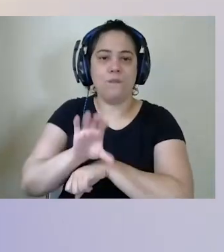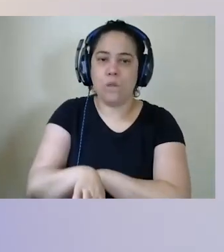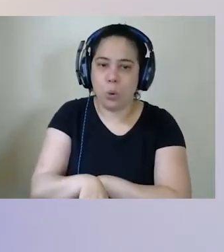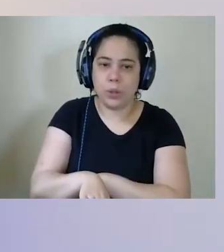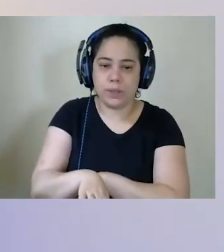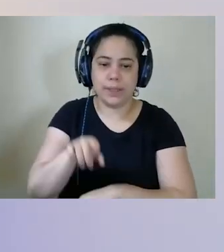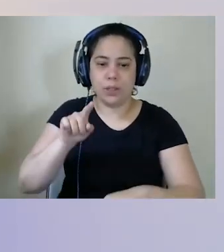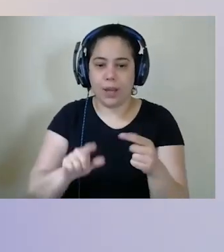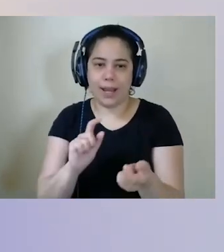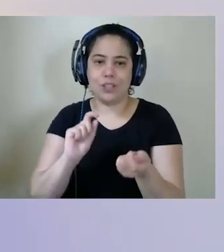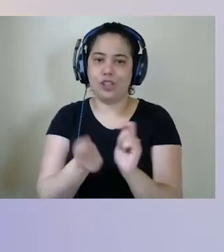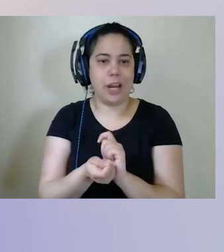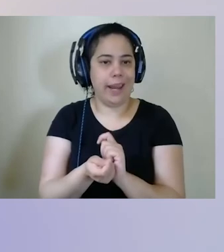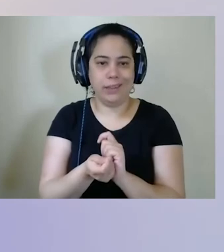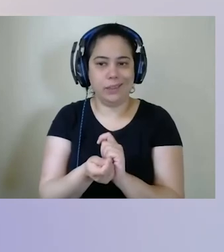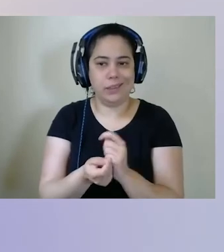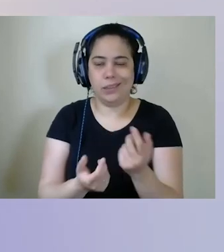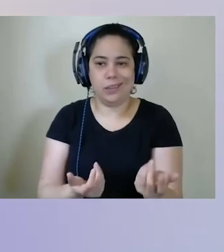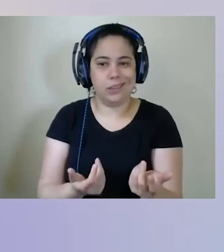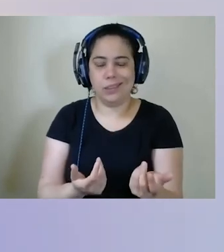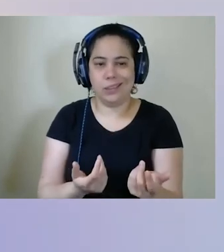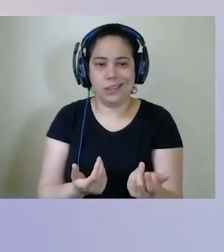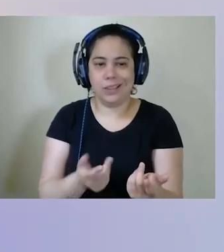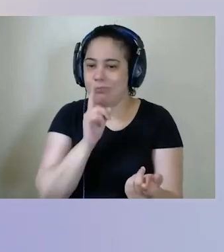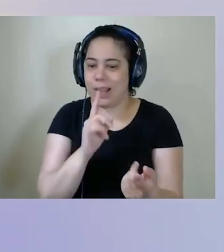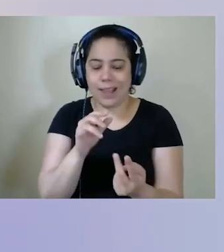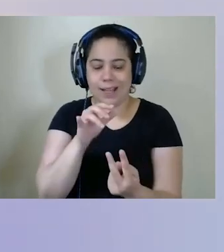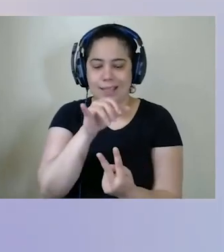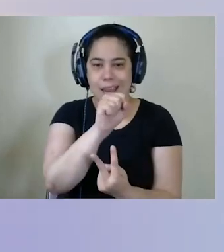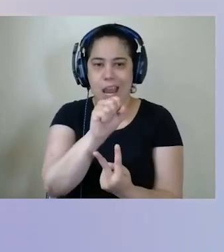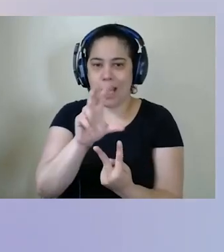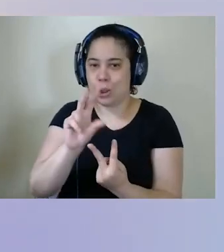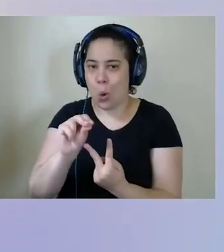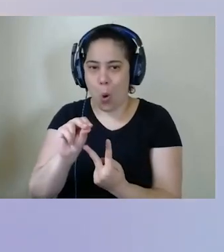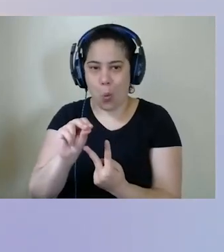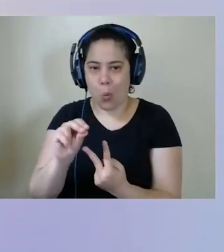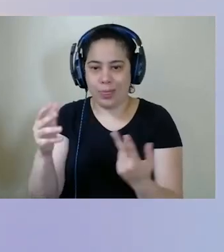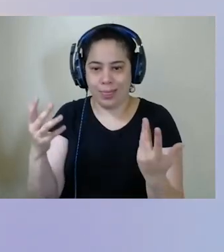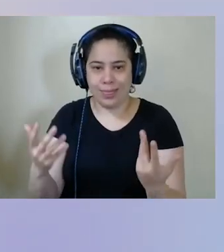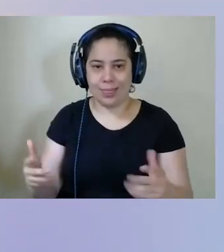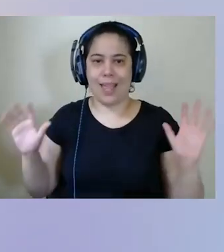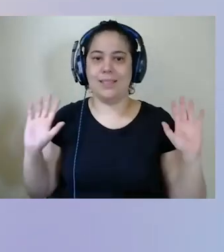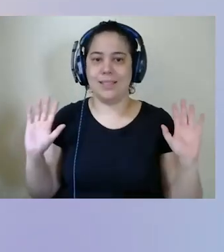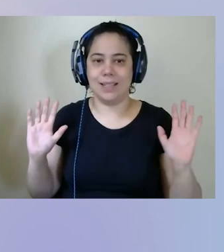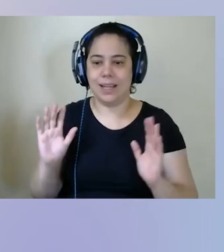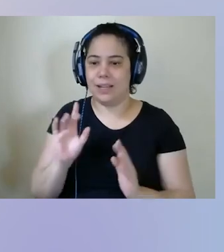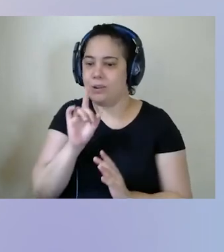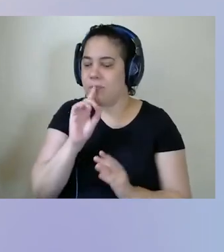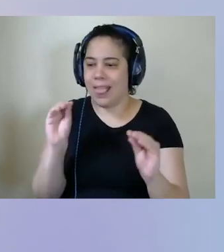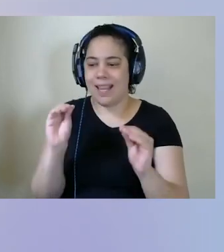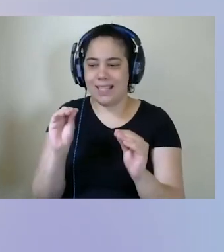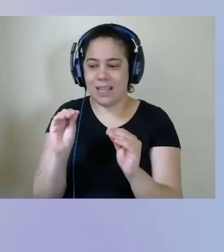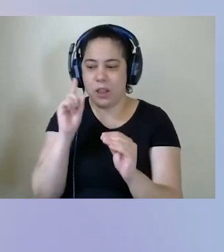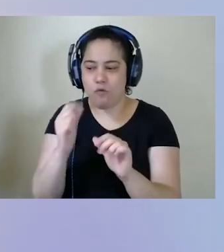change. It doesn't have a lot of possibility for change, changing the approach that you use.